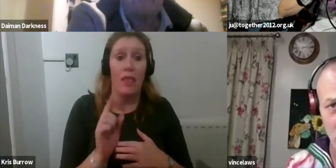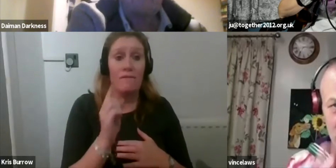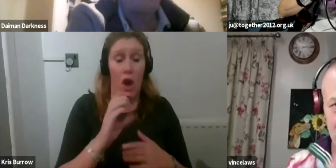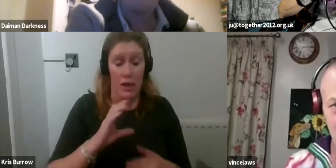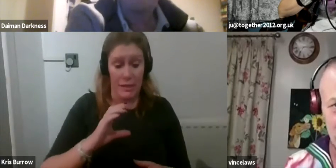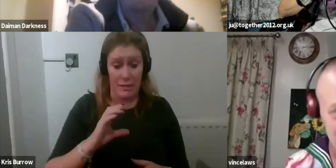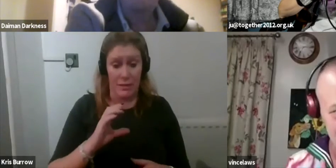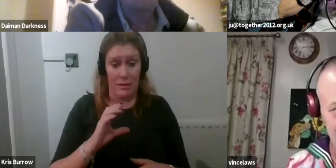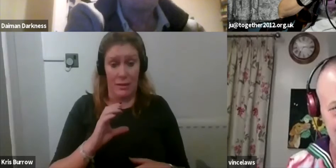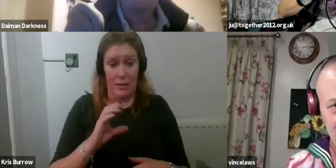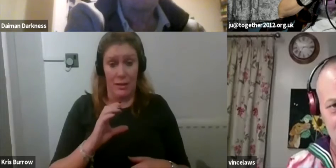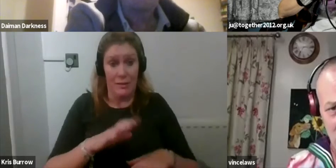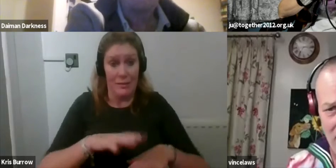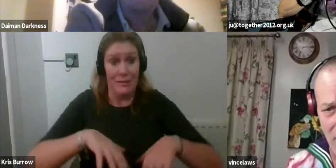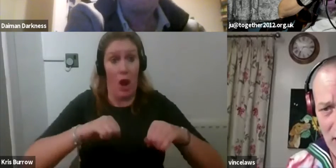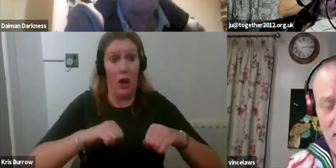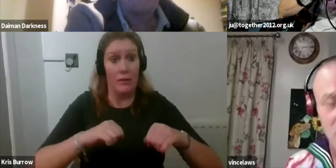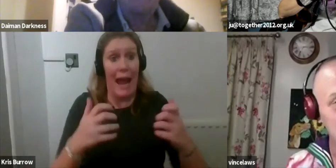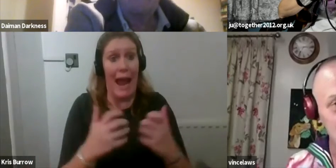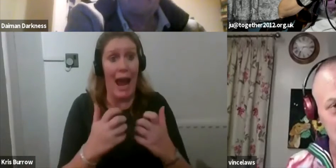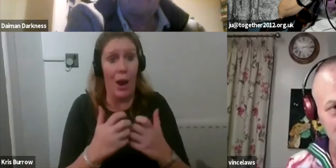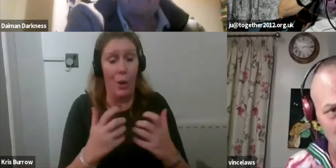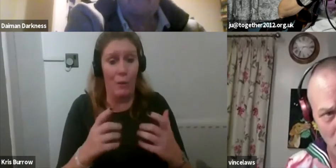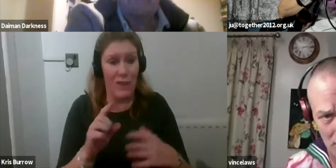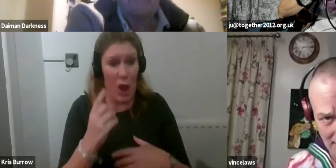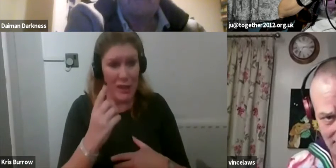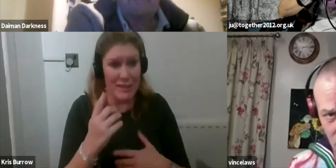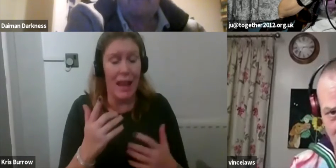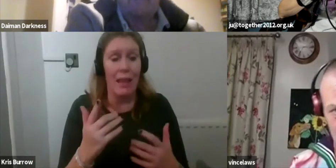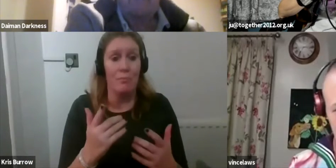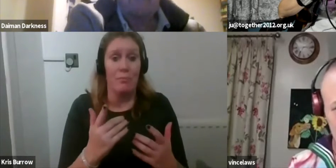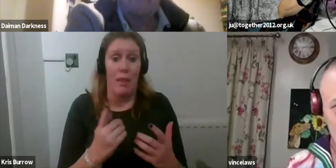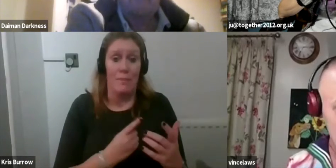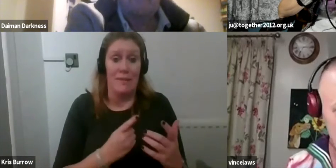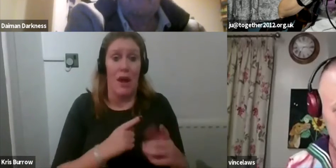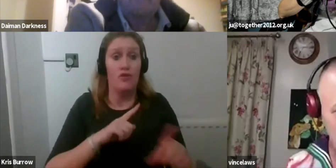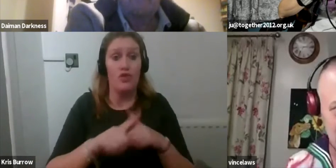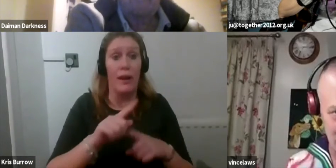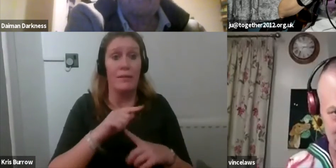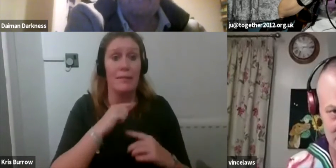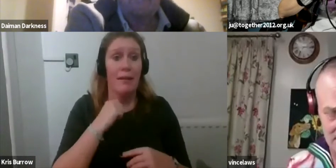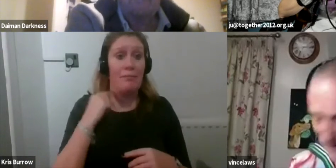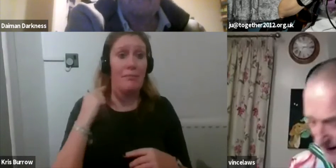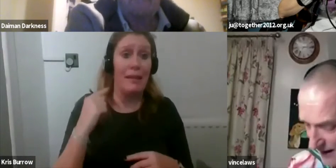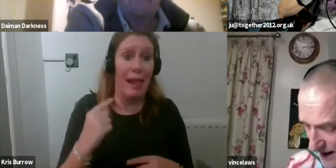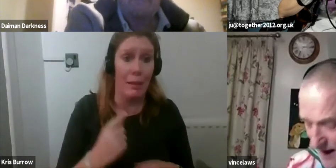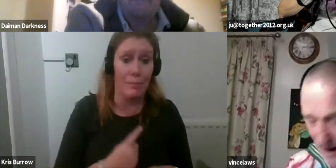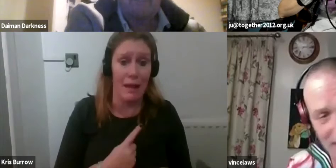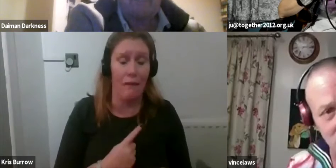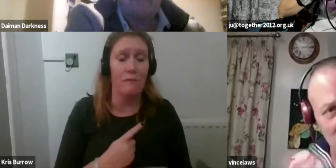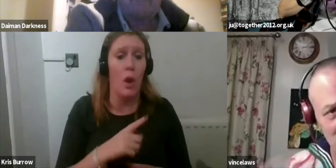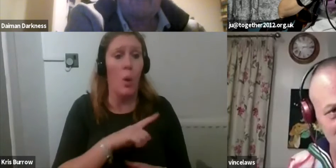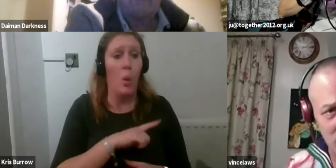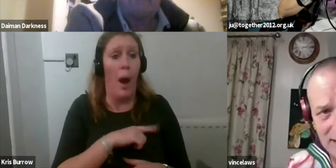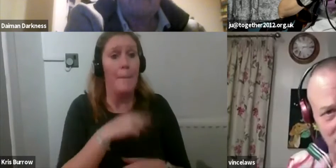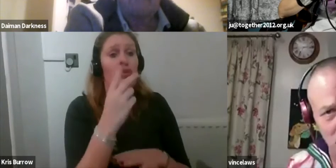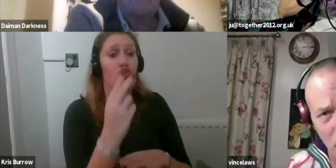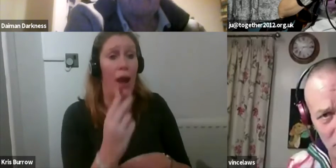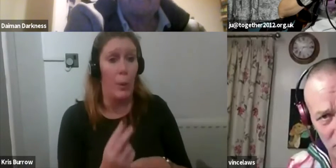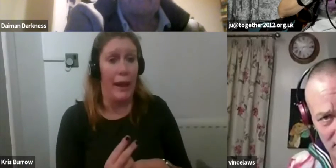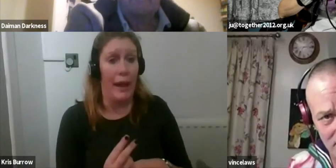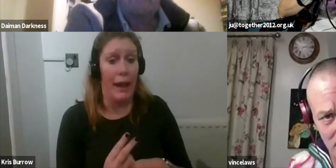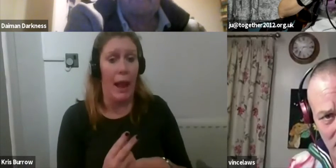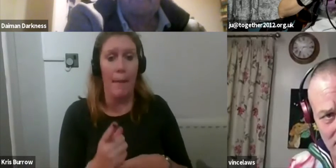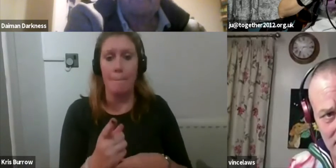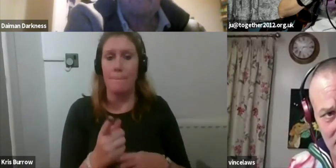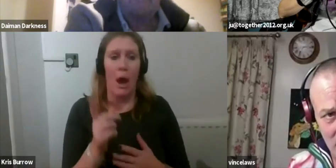throw himself into the sea and drown. But Lucifer won't let him drown because she loves his masterpiece, his poetry